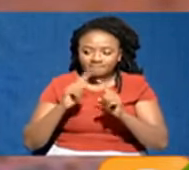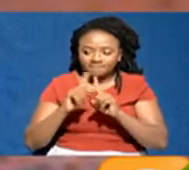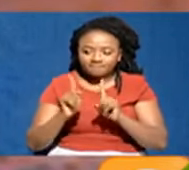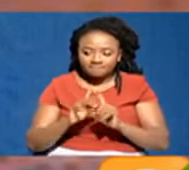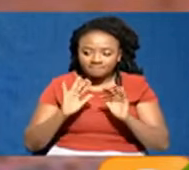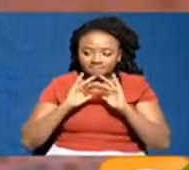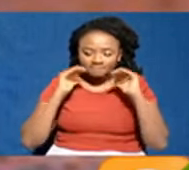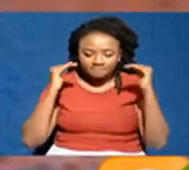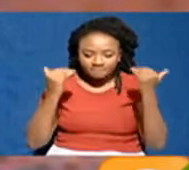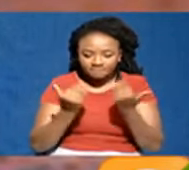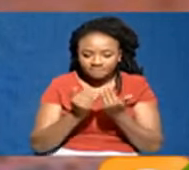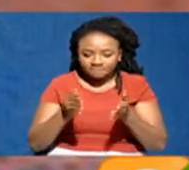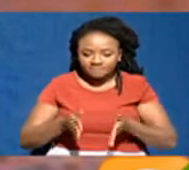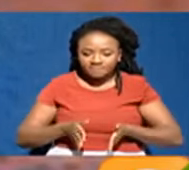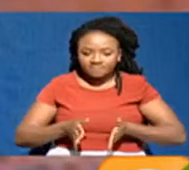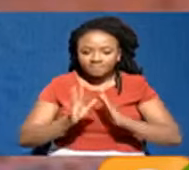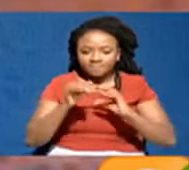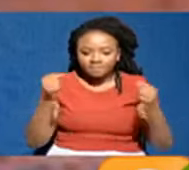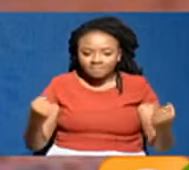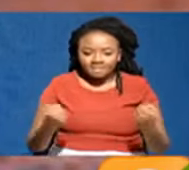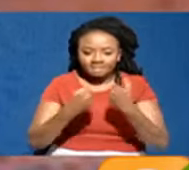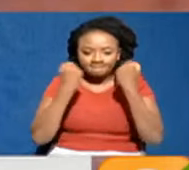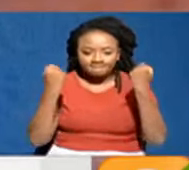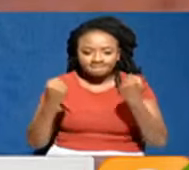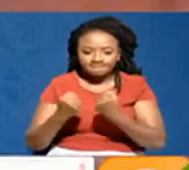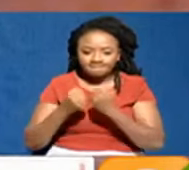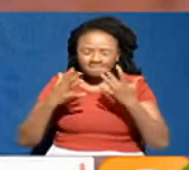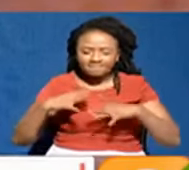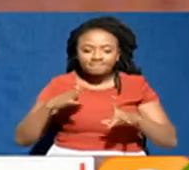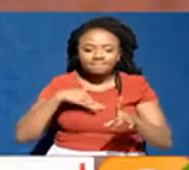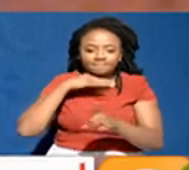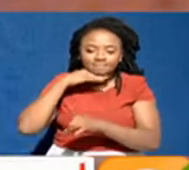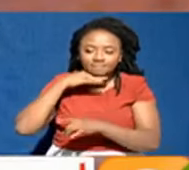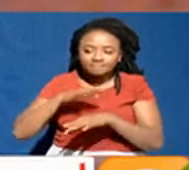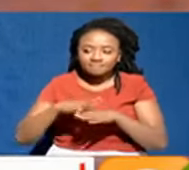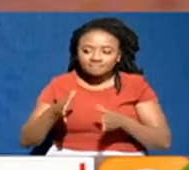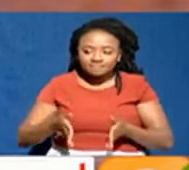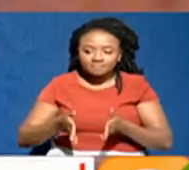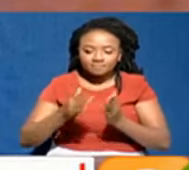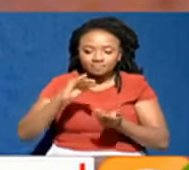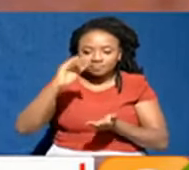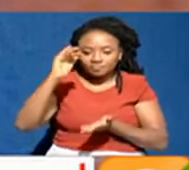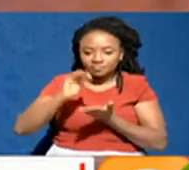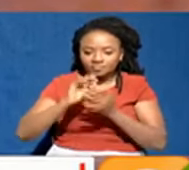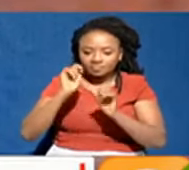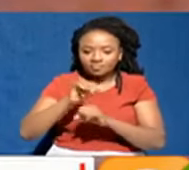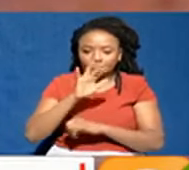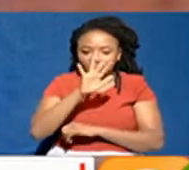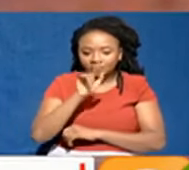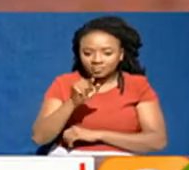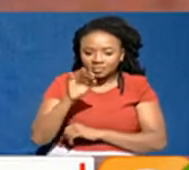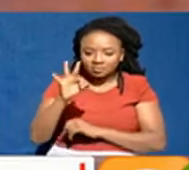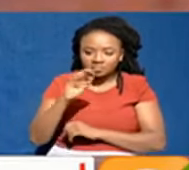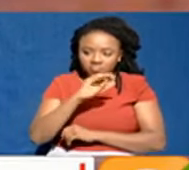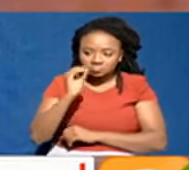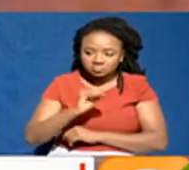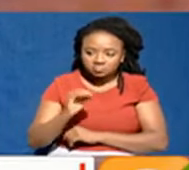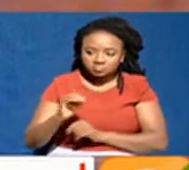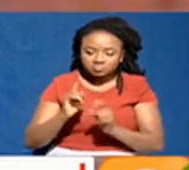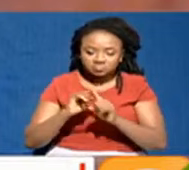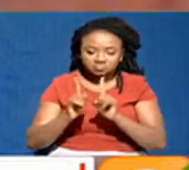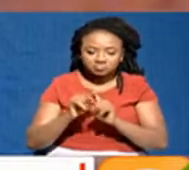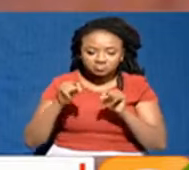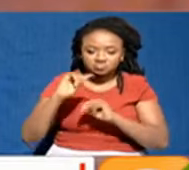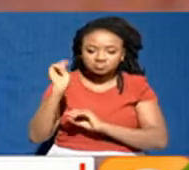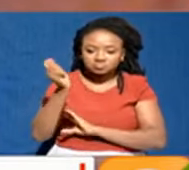globally, road crashes and road fatalities it reduced by about 5%, 5.3%. Unfortunately,